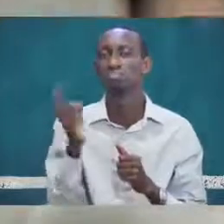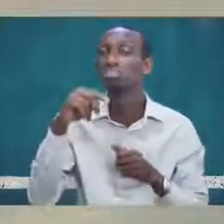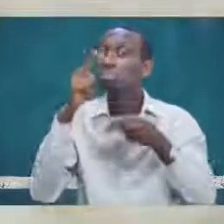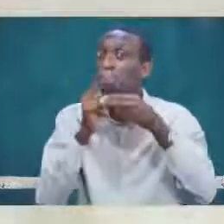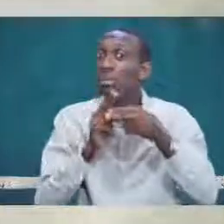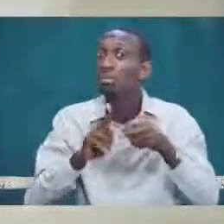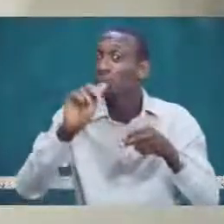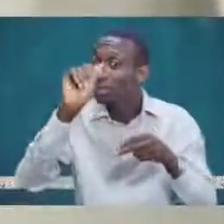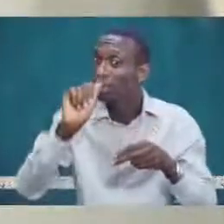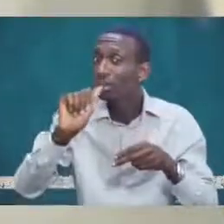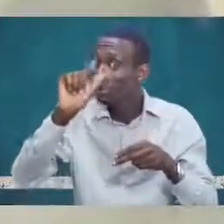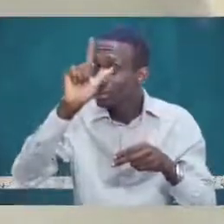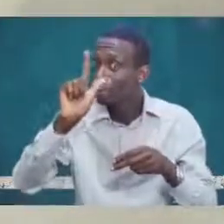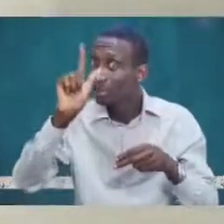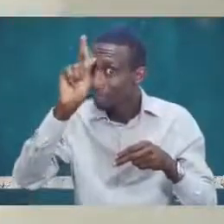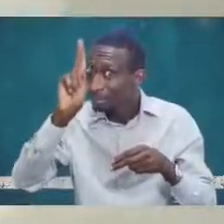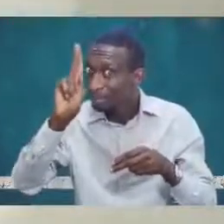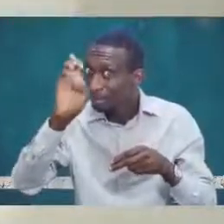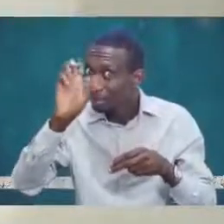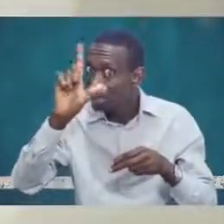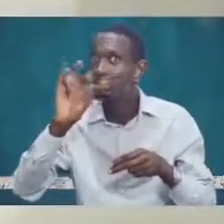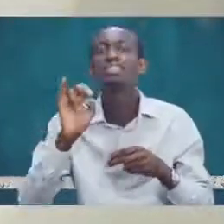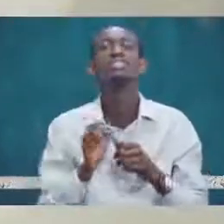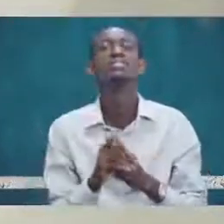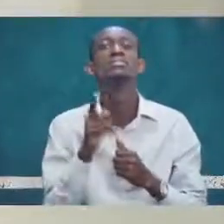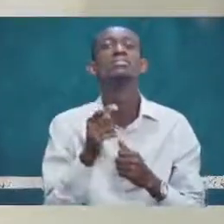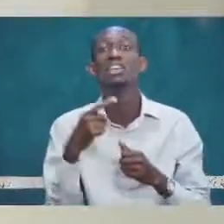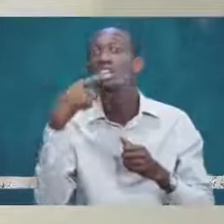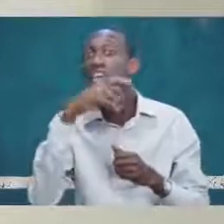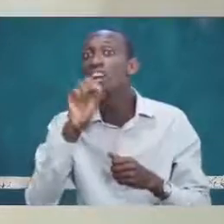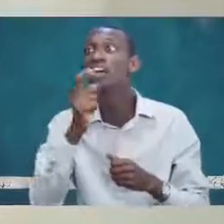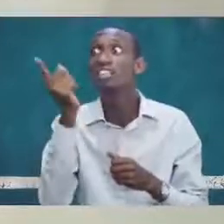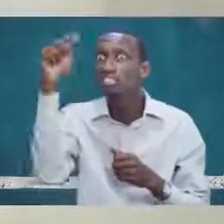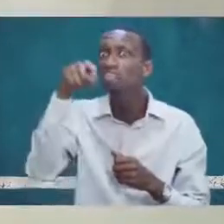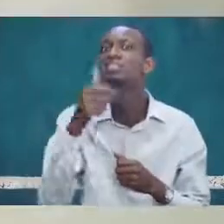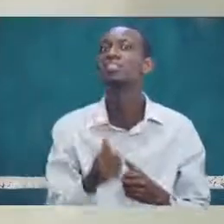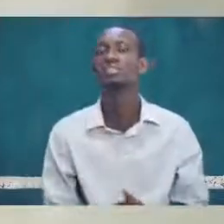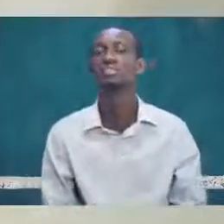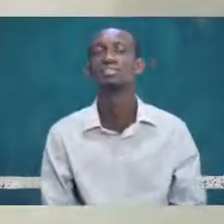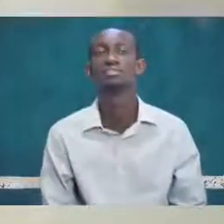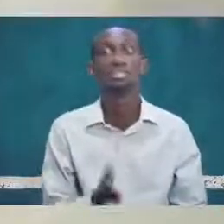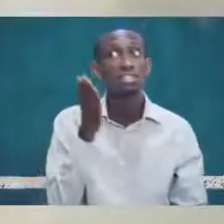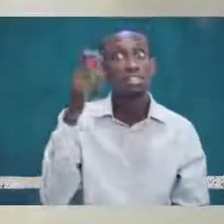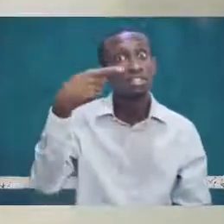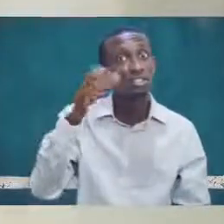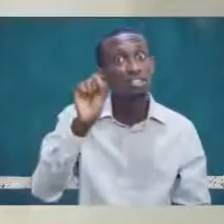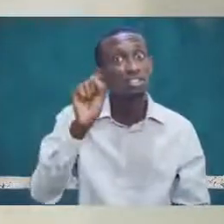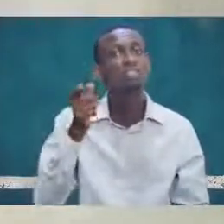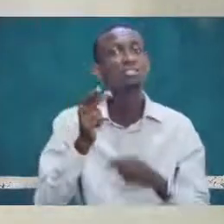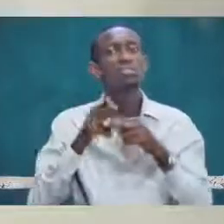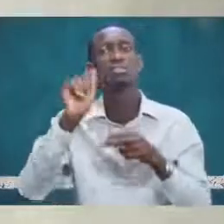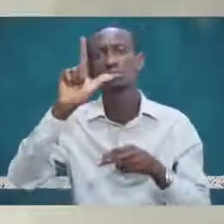alkaline. That is an alkaline gas that is forming. That alkaline gas must